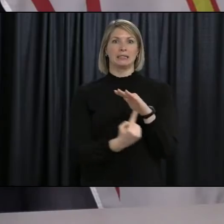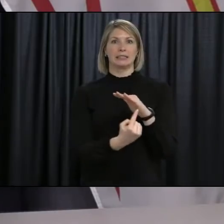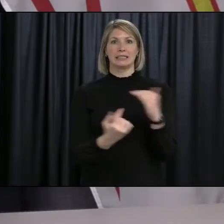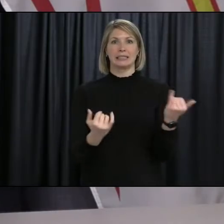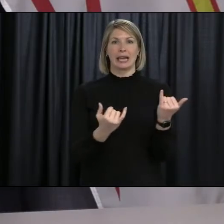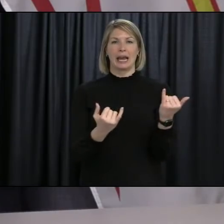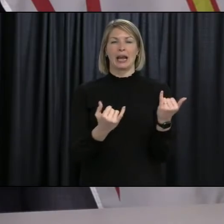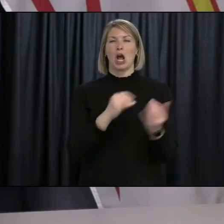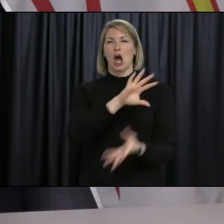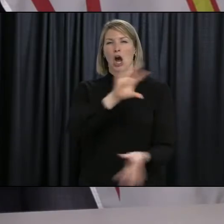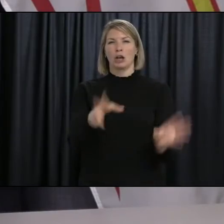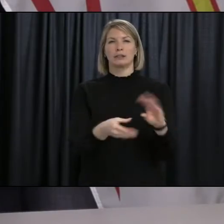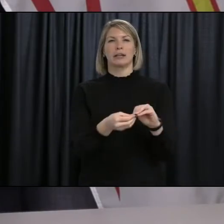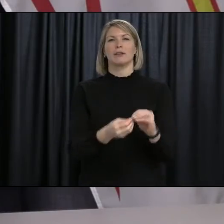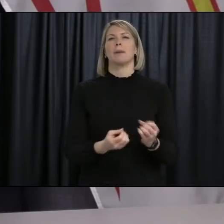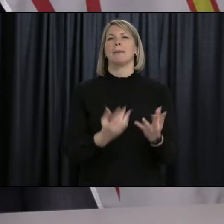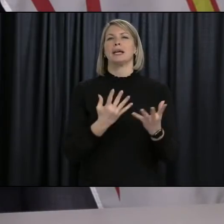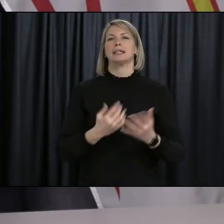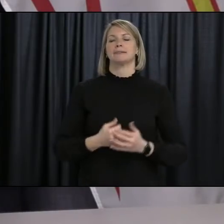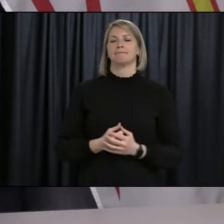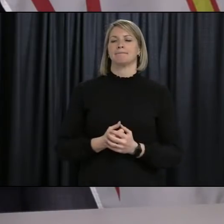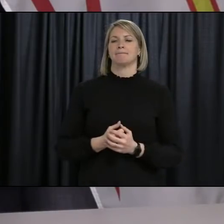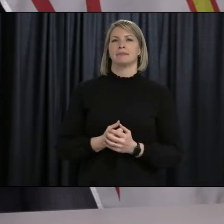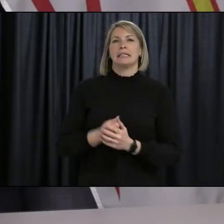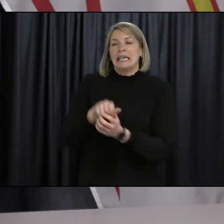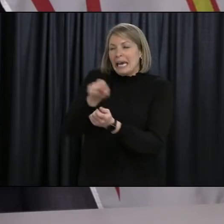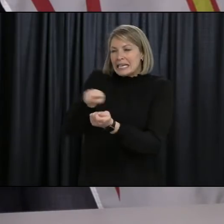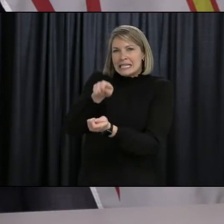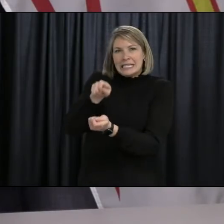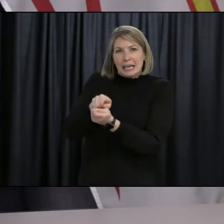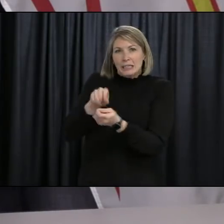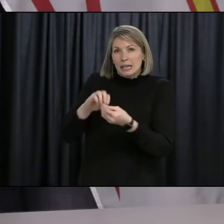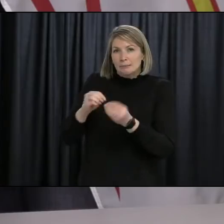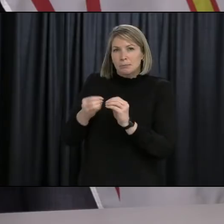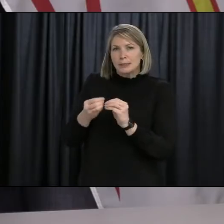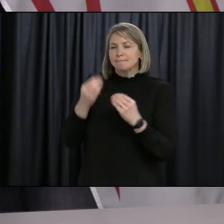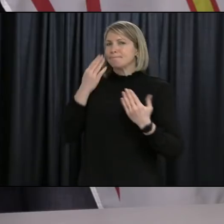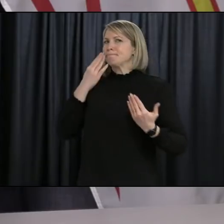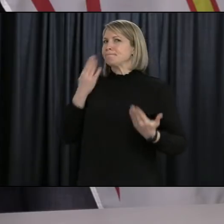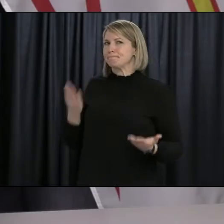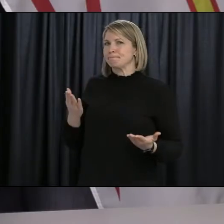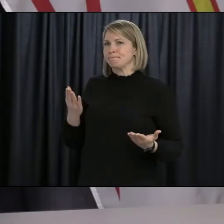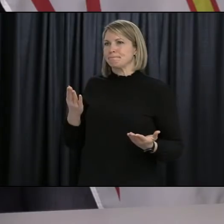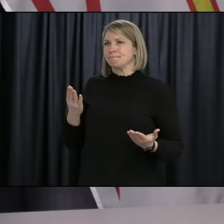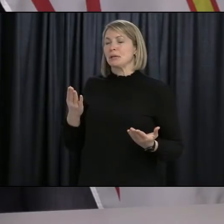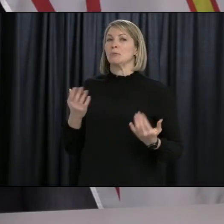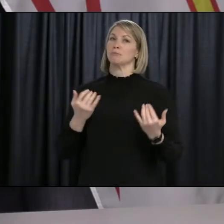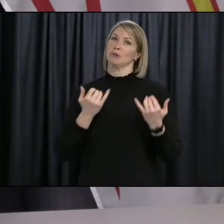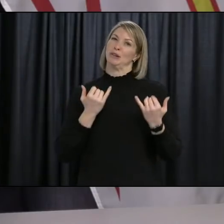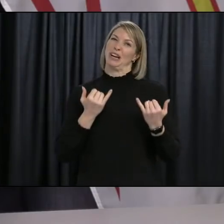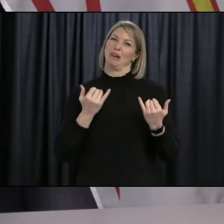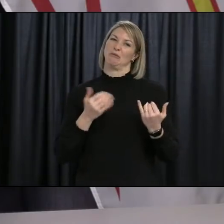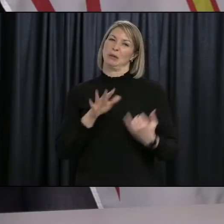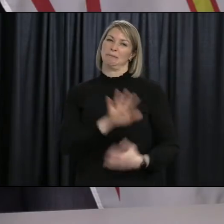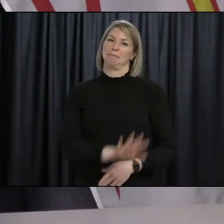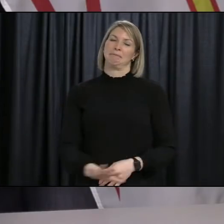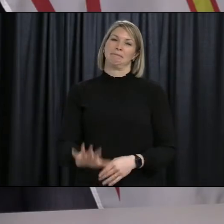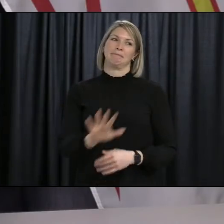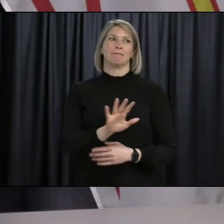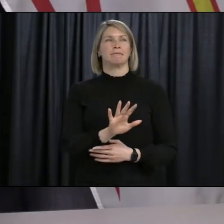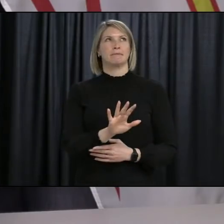So it is, I don't have a definitive number. We are talking right now